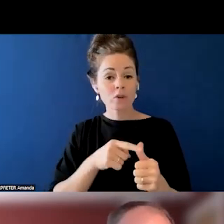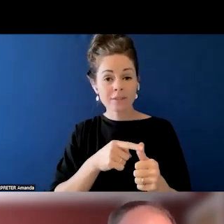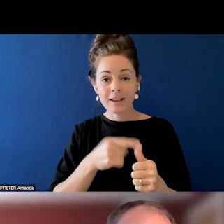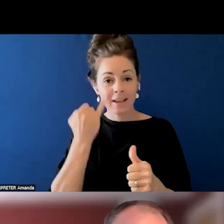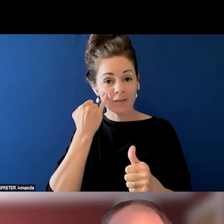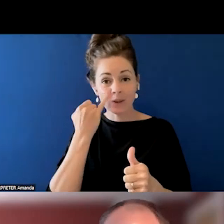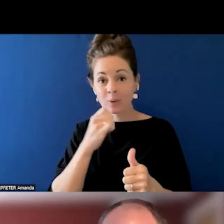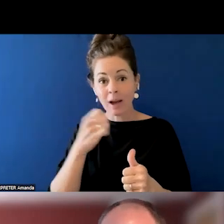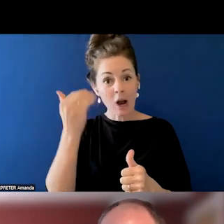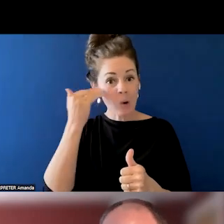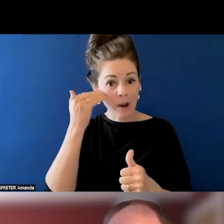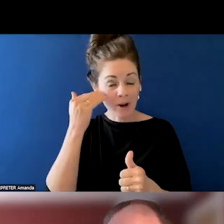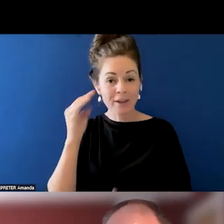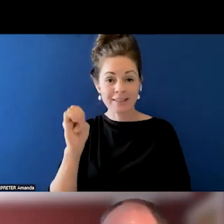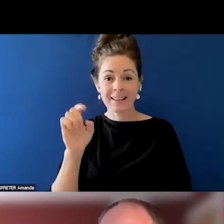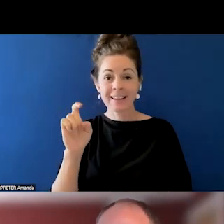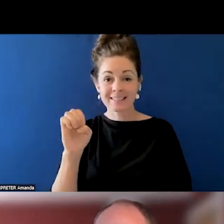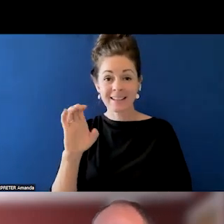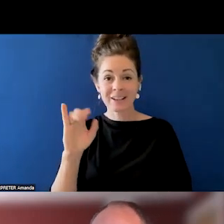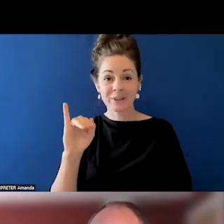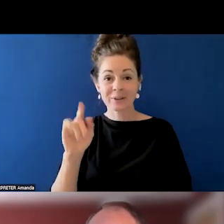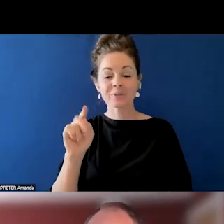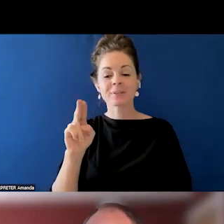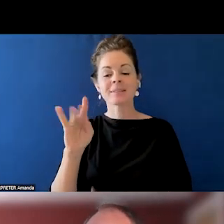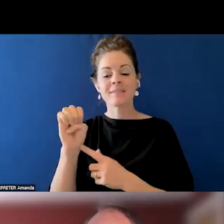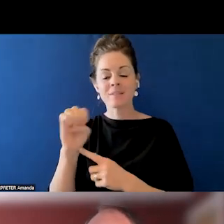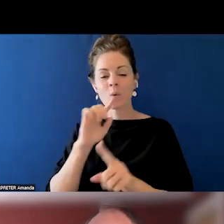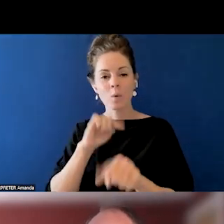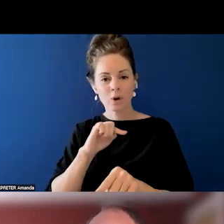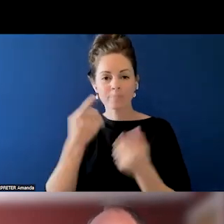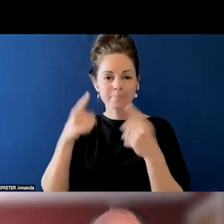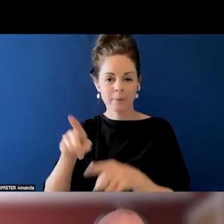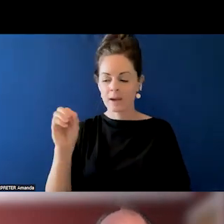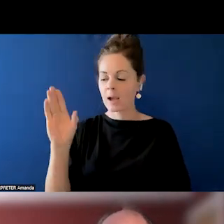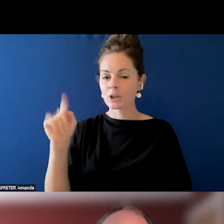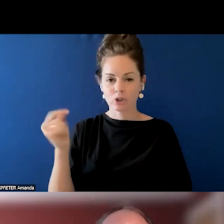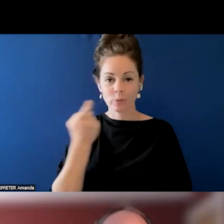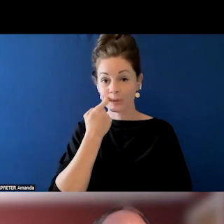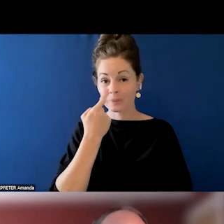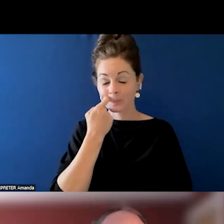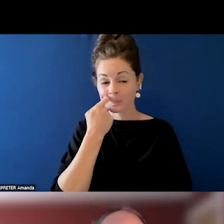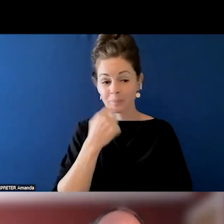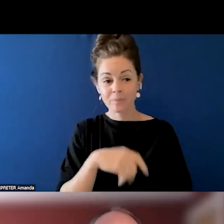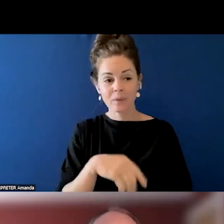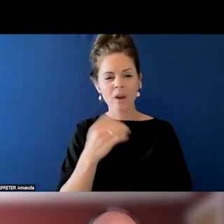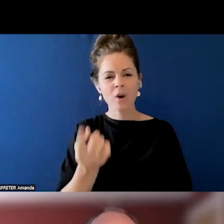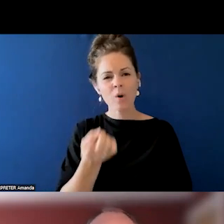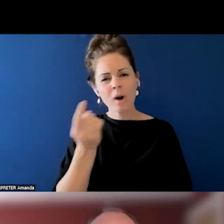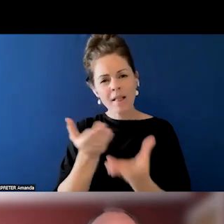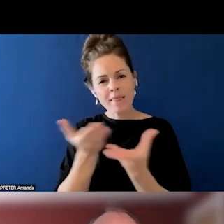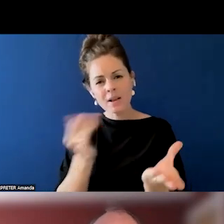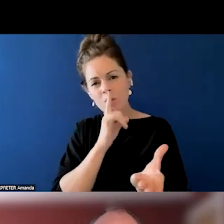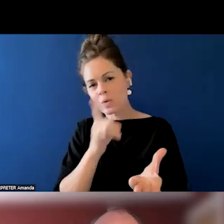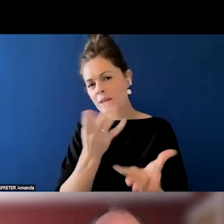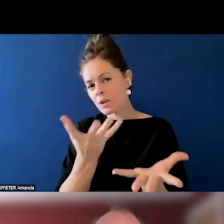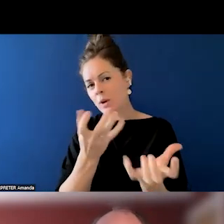there has been an executive order, there has been in October. And one thing to emphasize